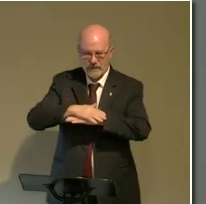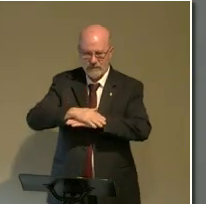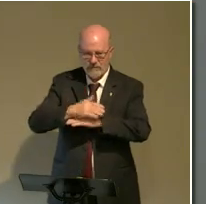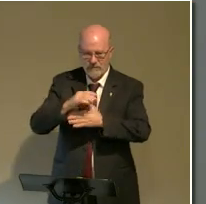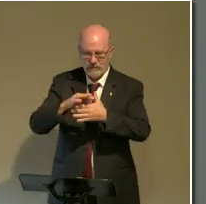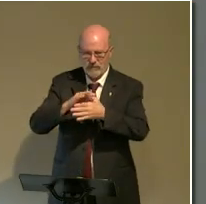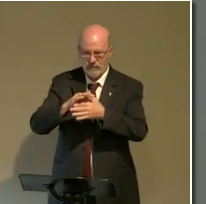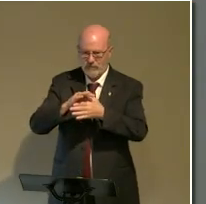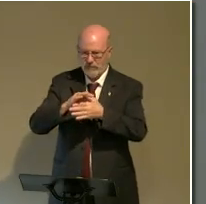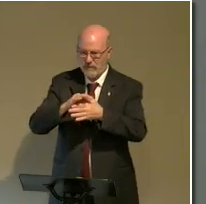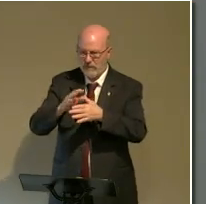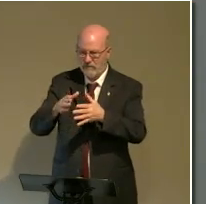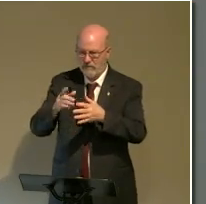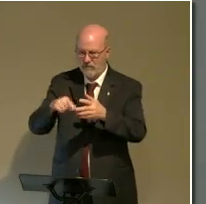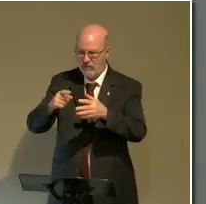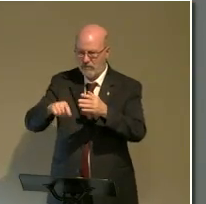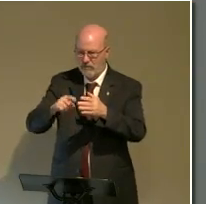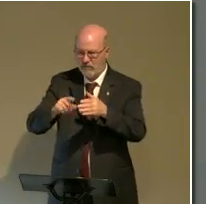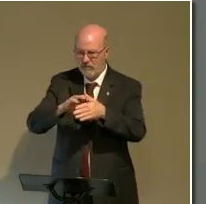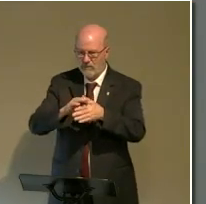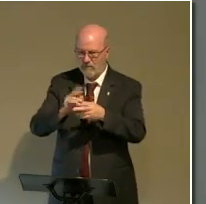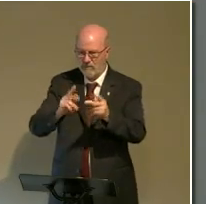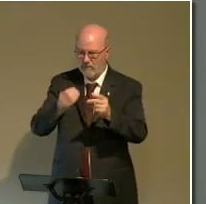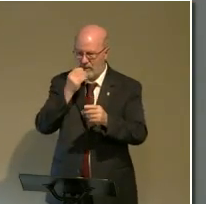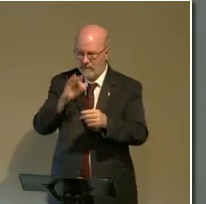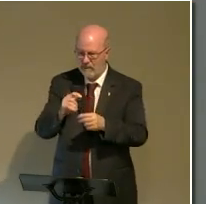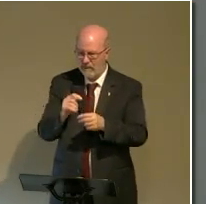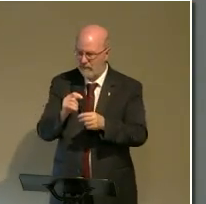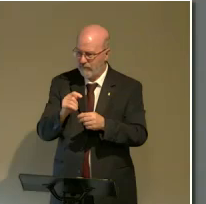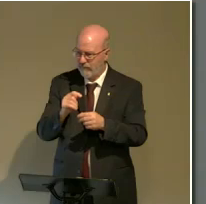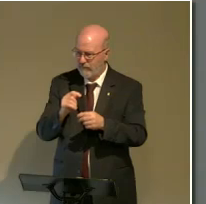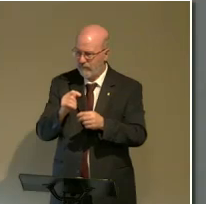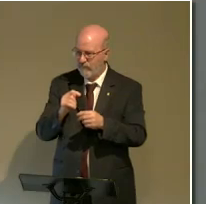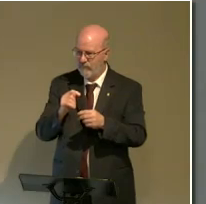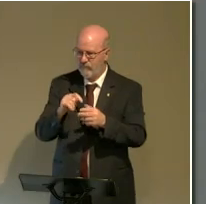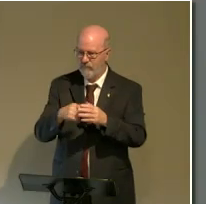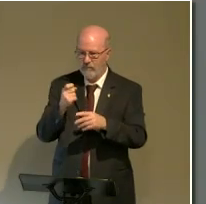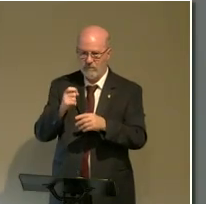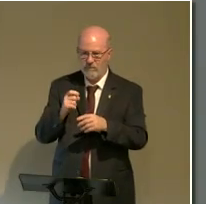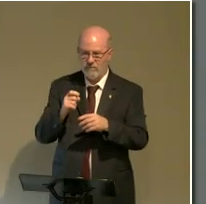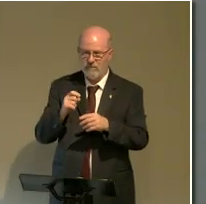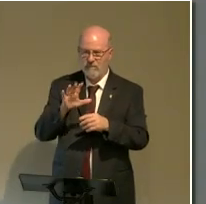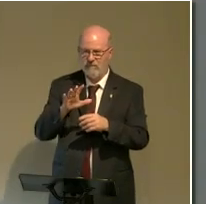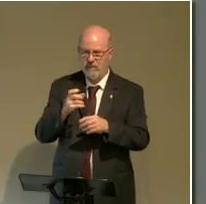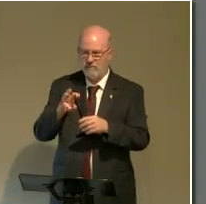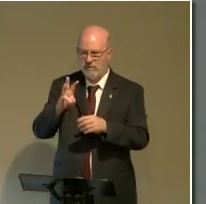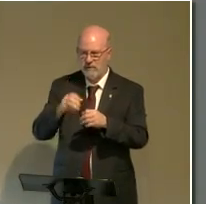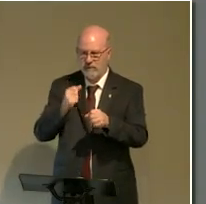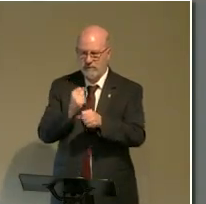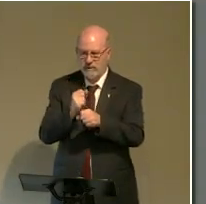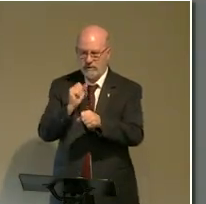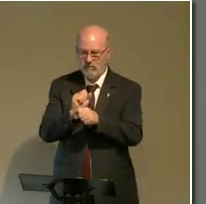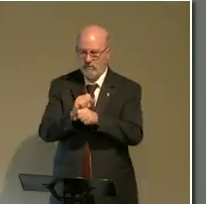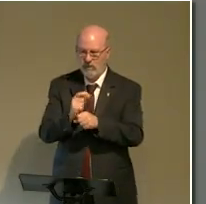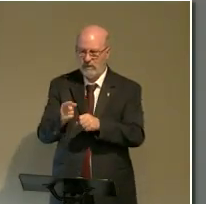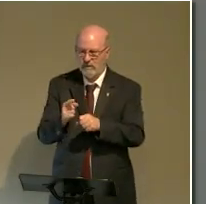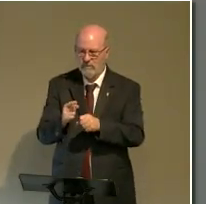meat on the skewer, and you chop the meat, and the people eat it. Out of the 5-6 years that I worked